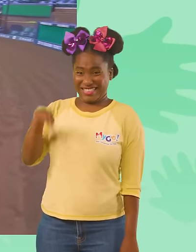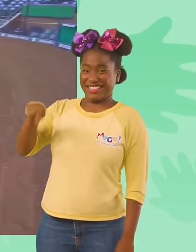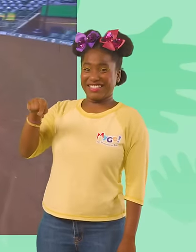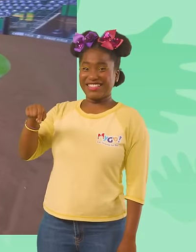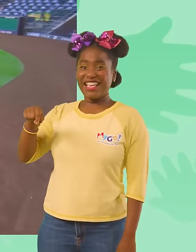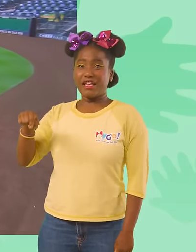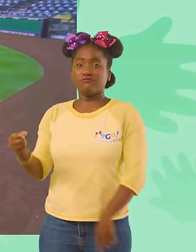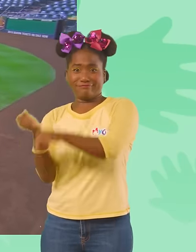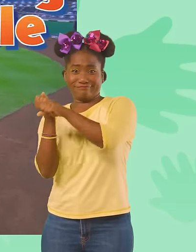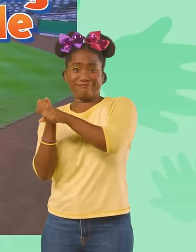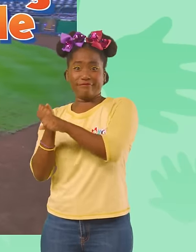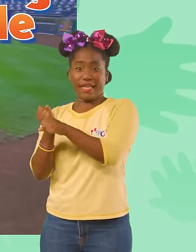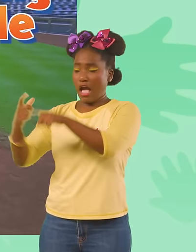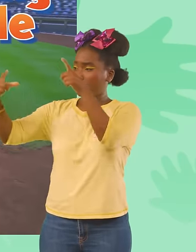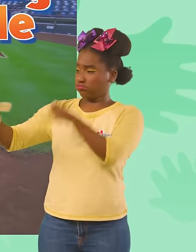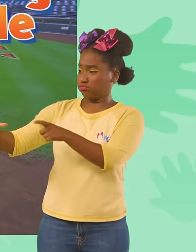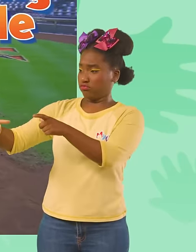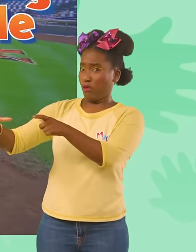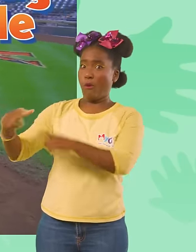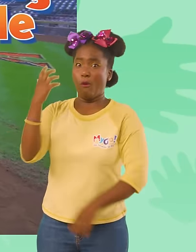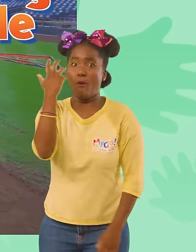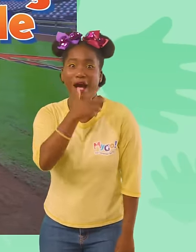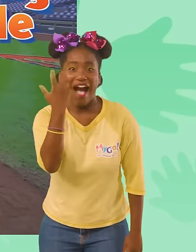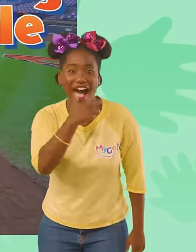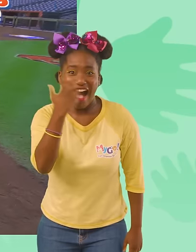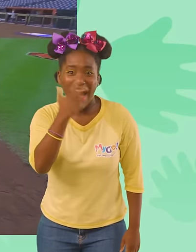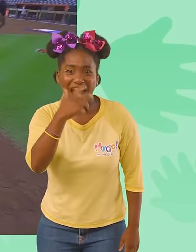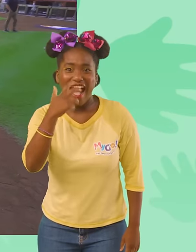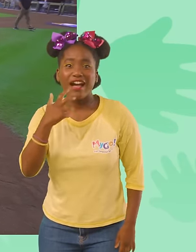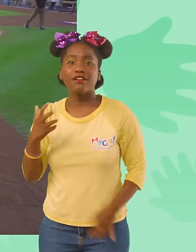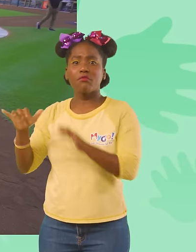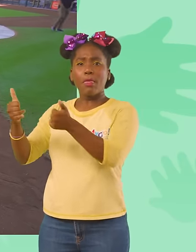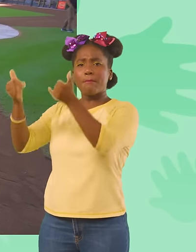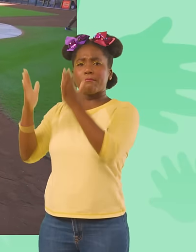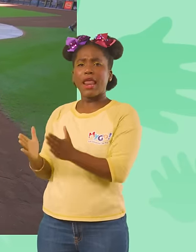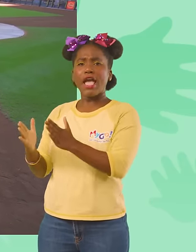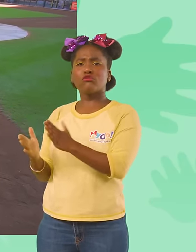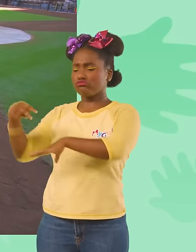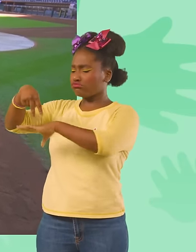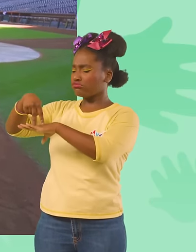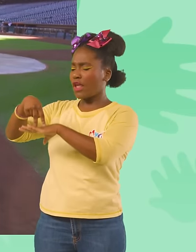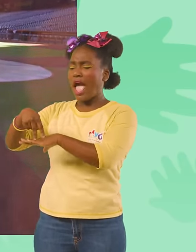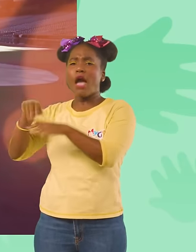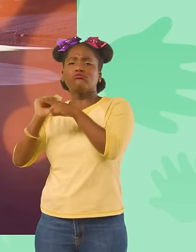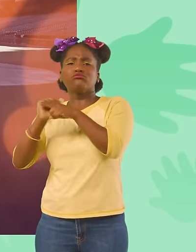this is the batting circle. Whoa! This is where the players warm up and